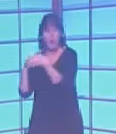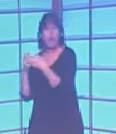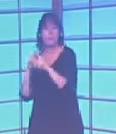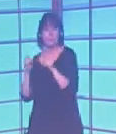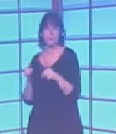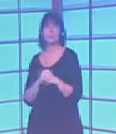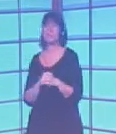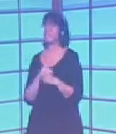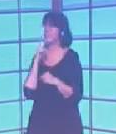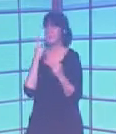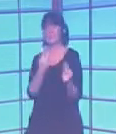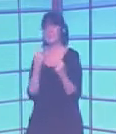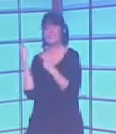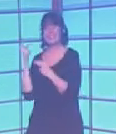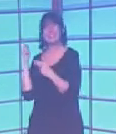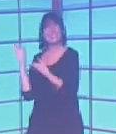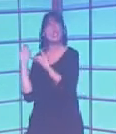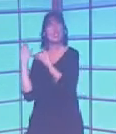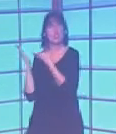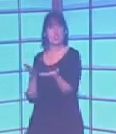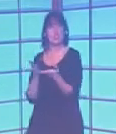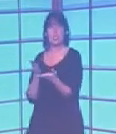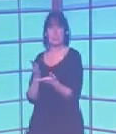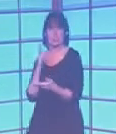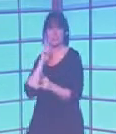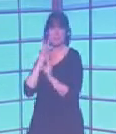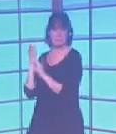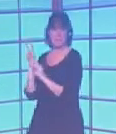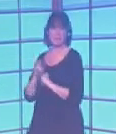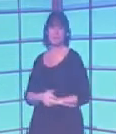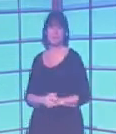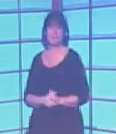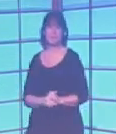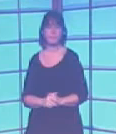provides a brief overview of these services, which I hope you will find insightful and interesting.